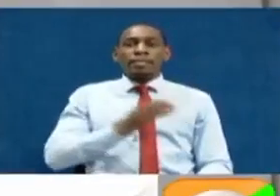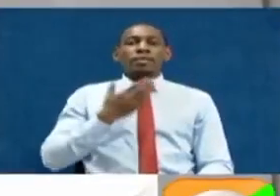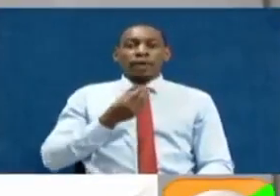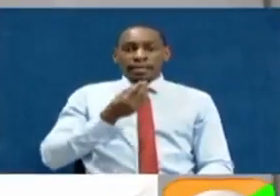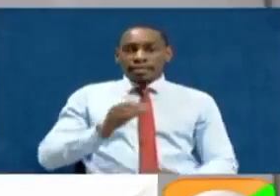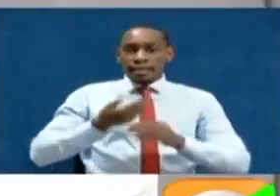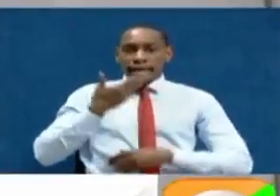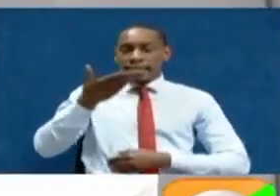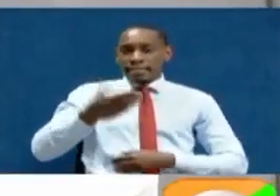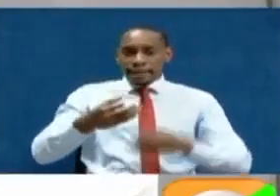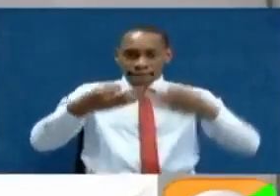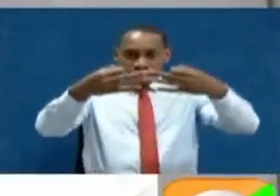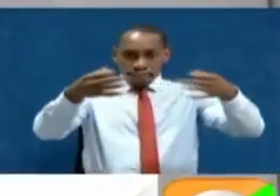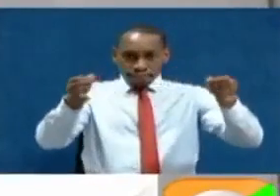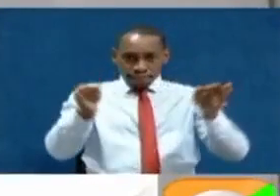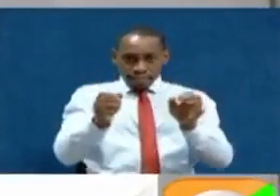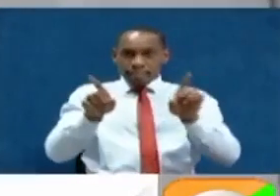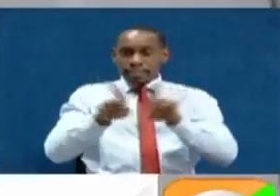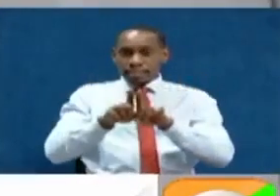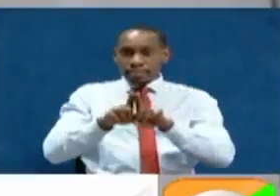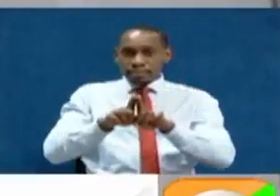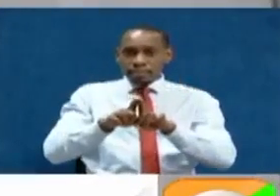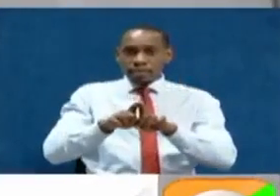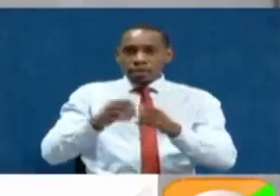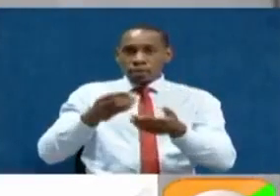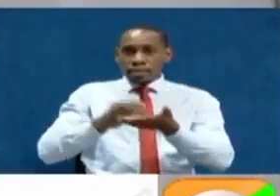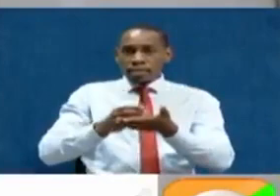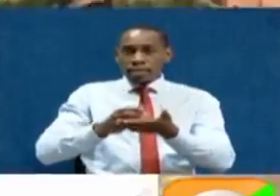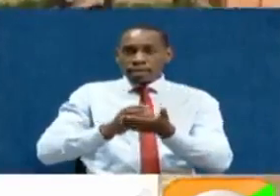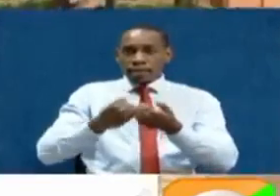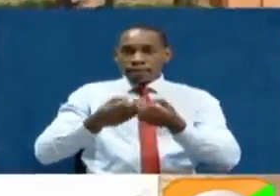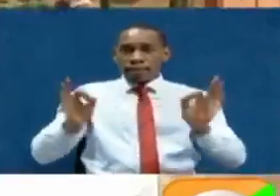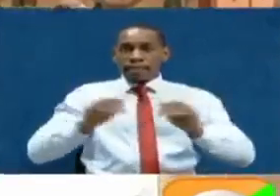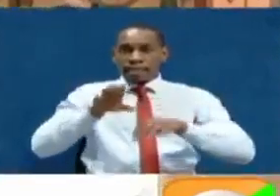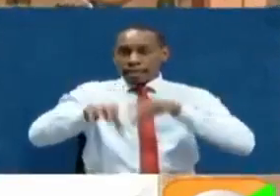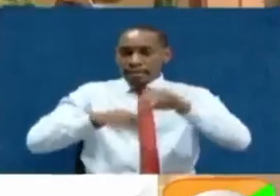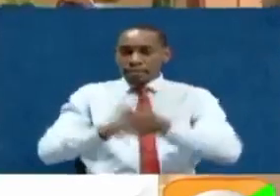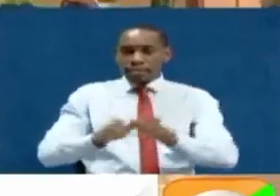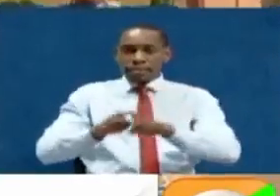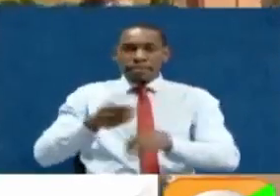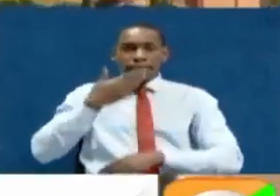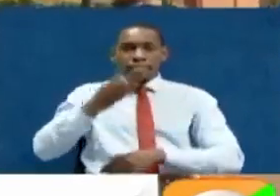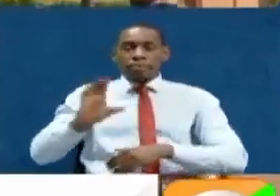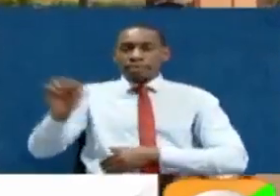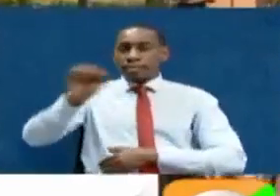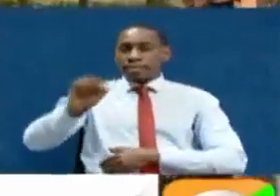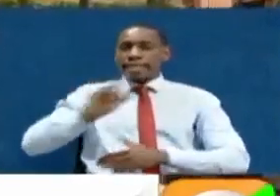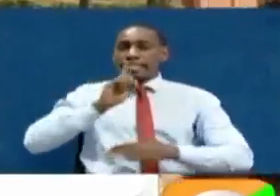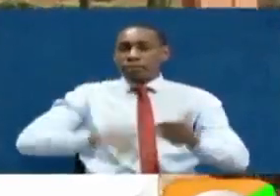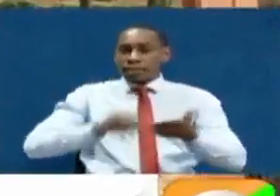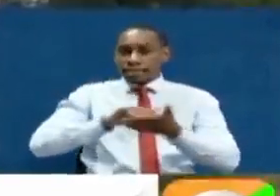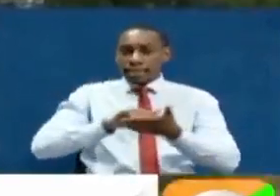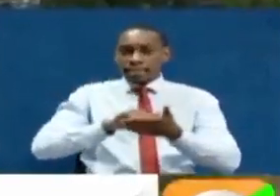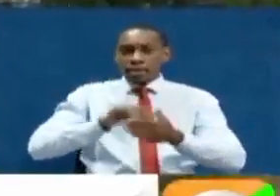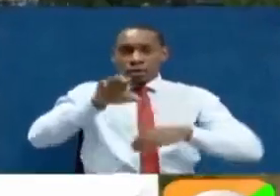was the alleged fencing in of estates and release of animals. In his response, the CS said that